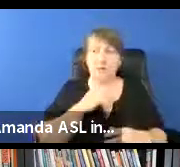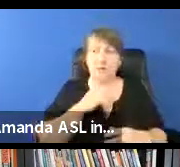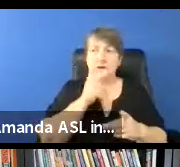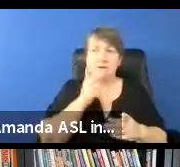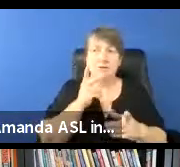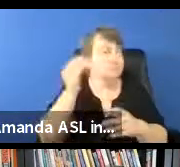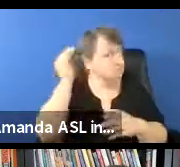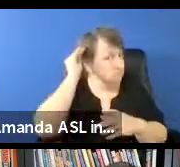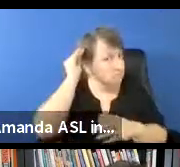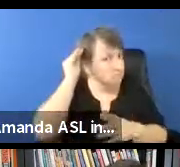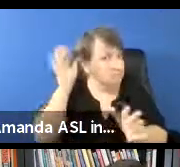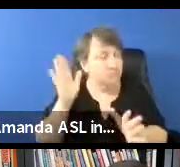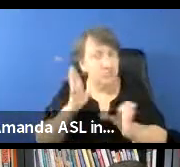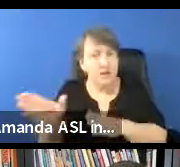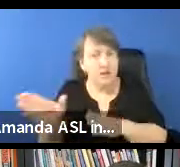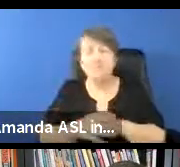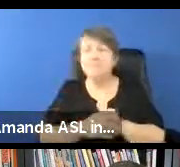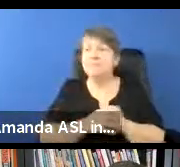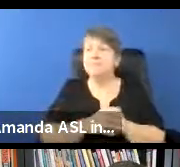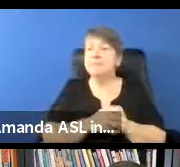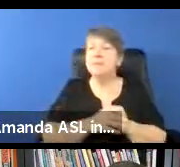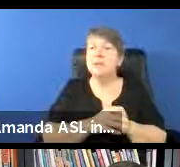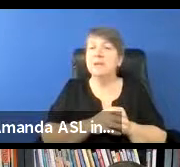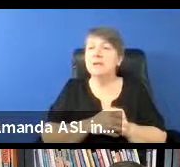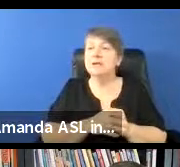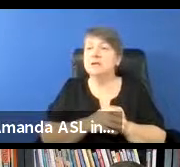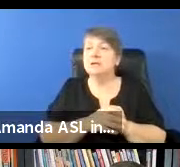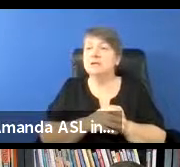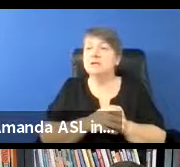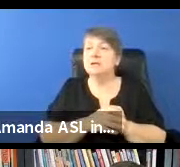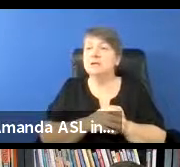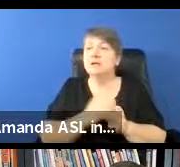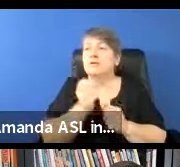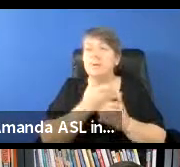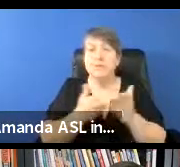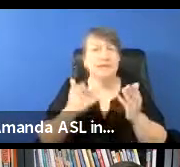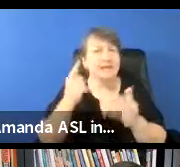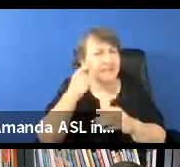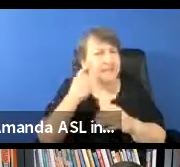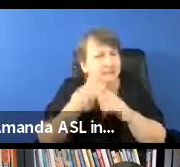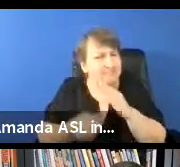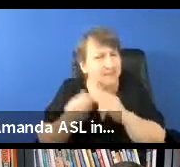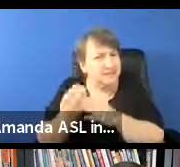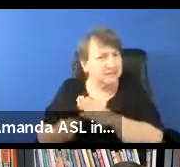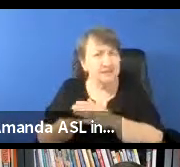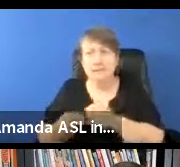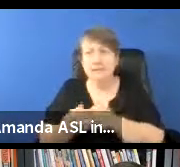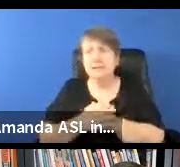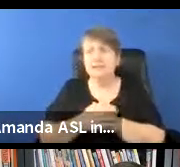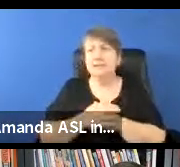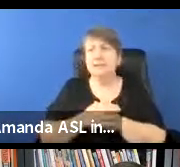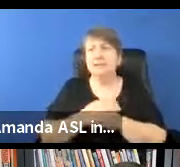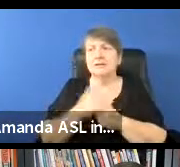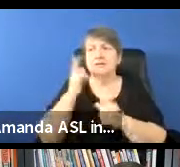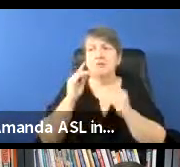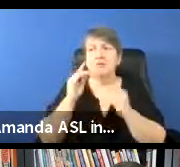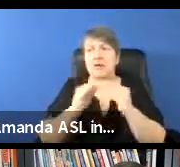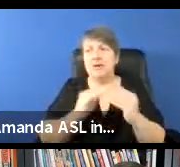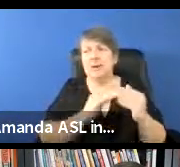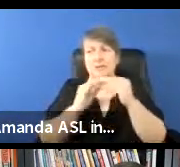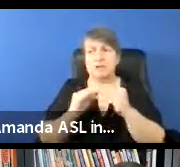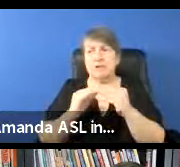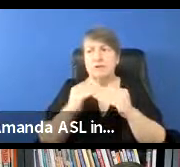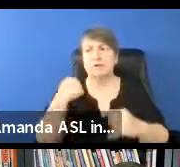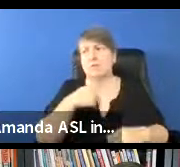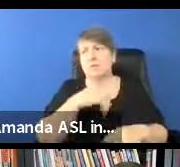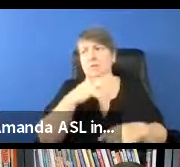in. I wanted to ask you about some things that I think are missing though. And in the equity, we're